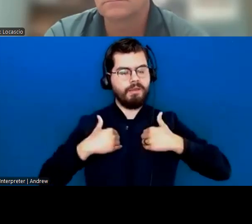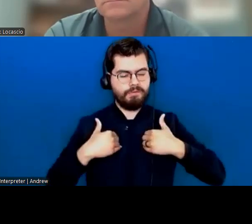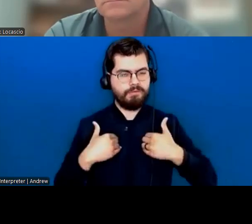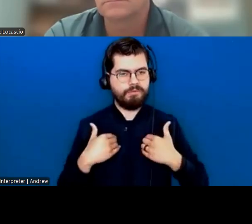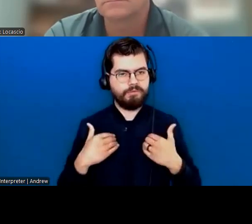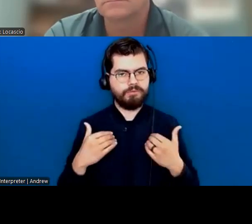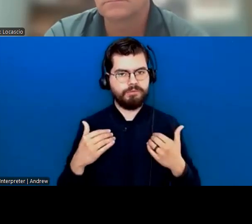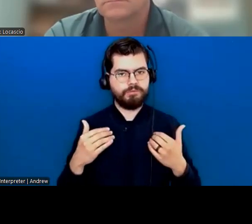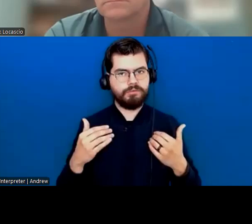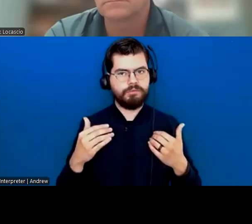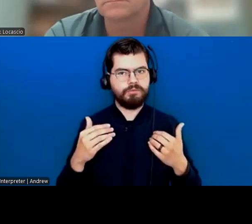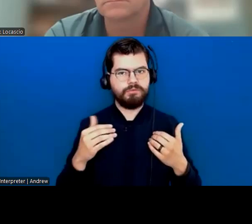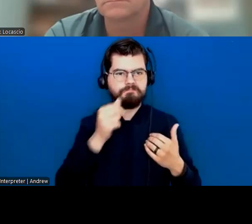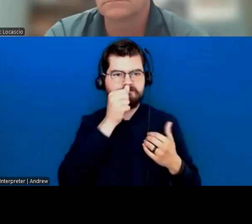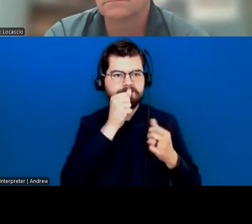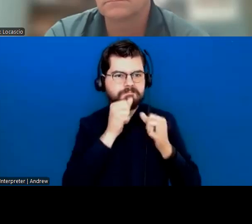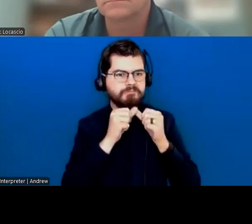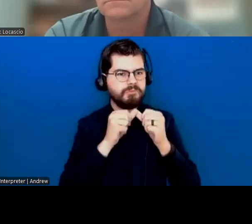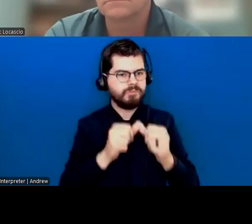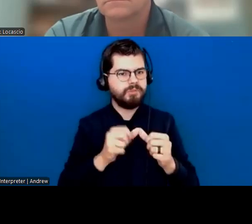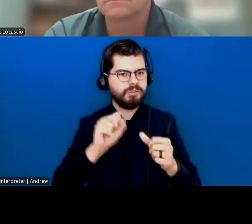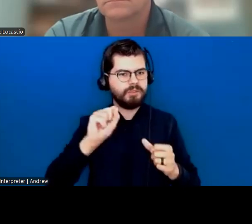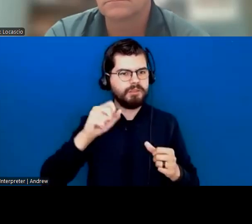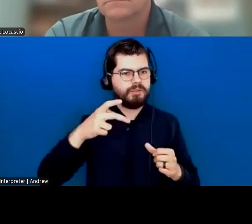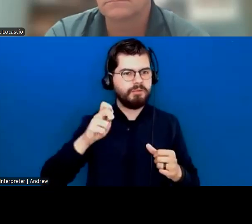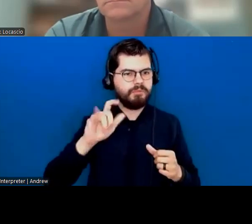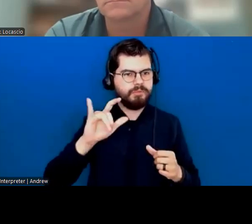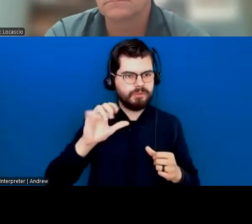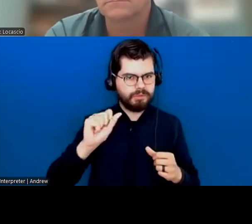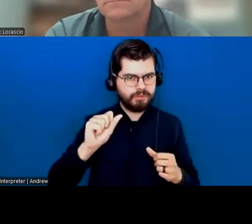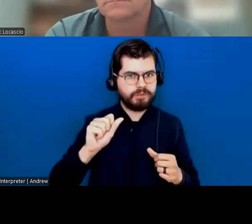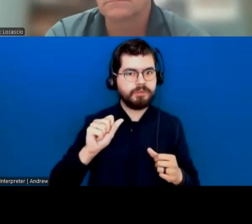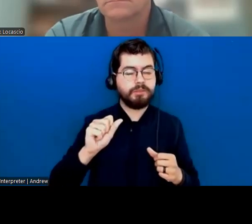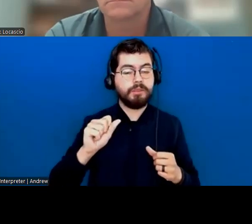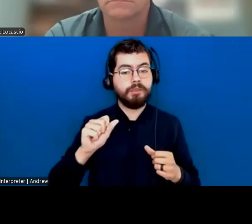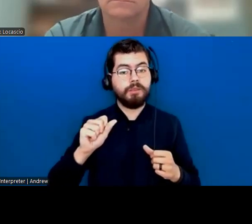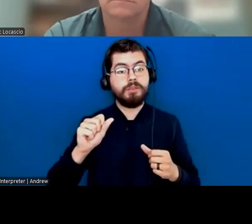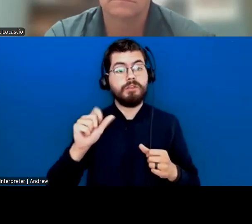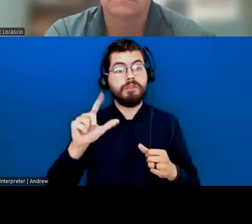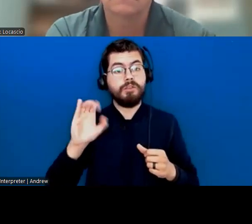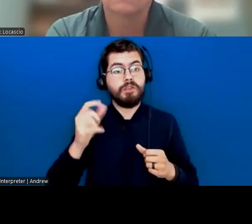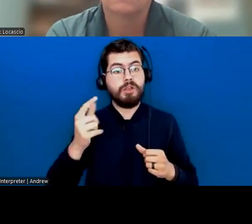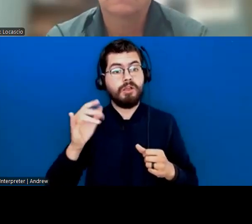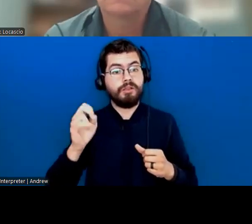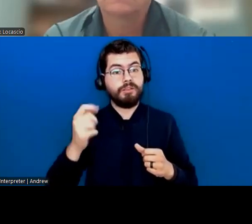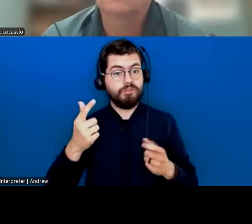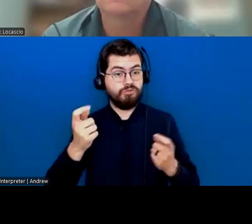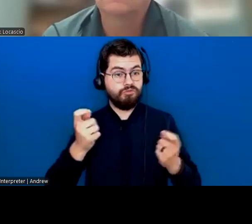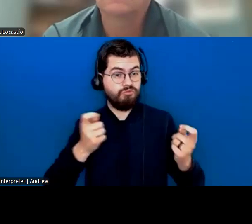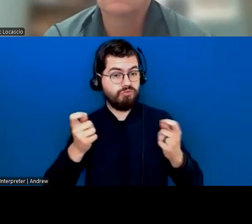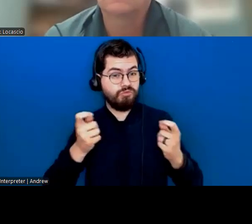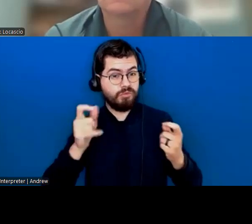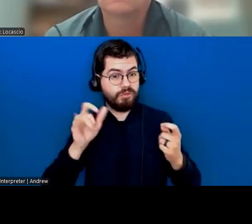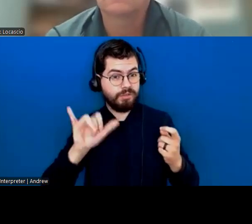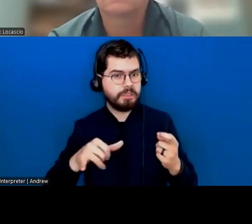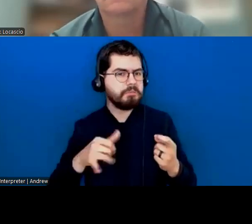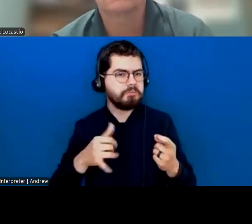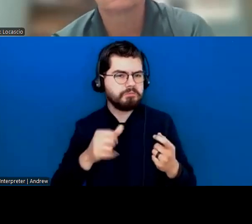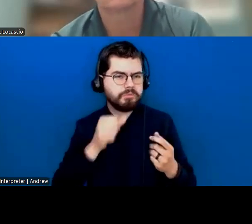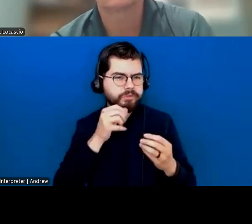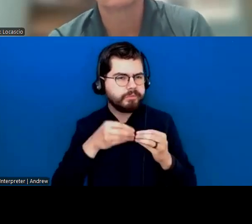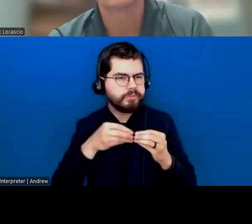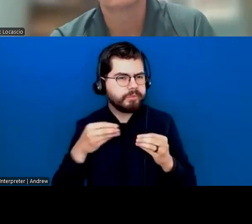destructive nature of logging is part of what controls that without a great expense. So it